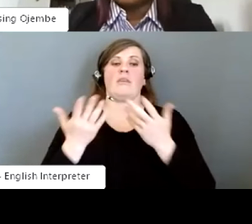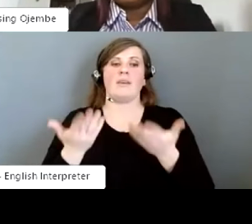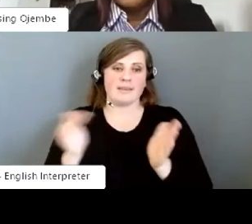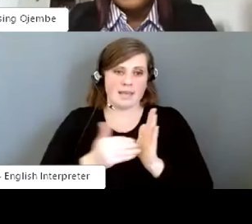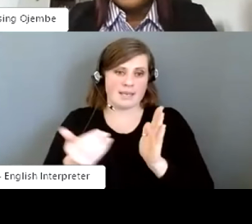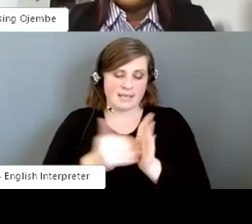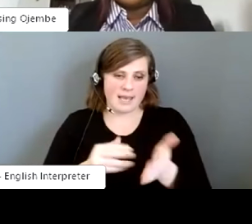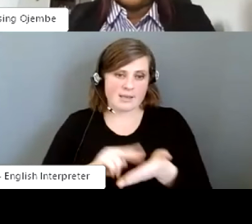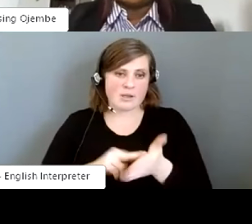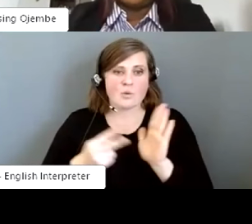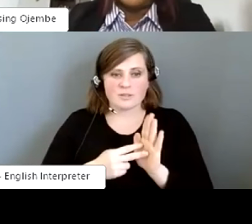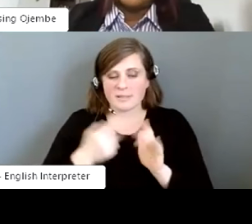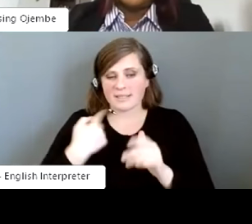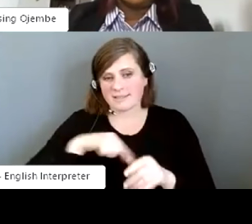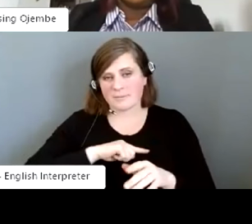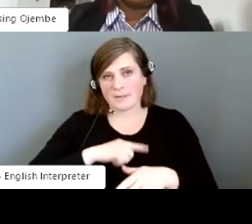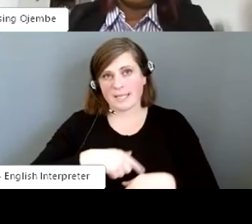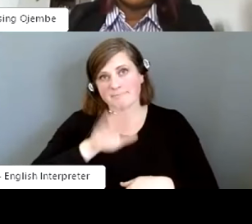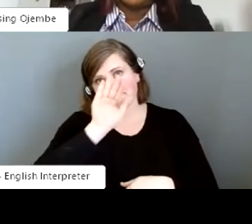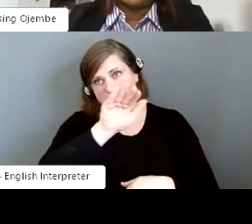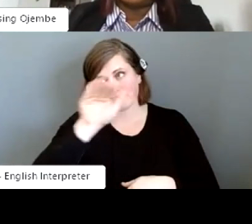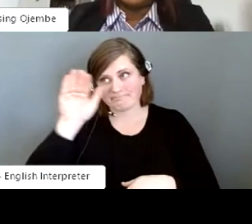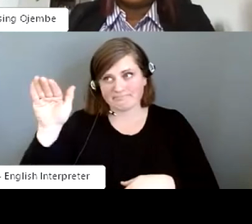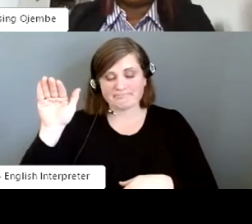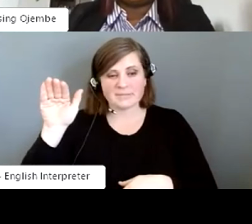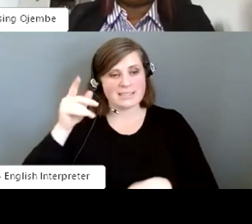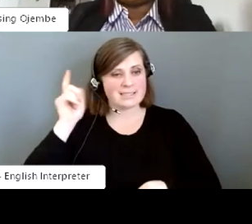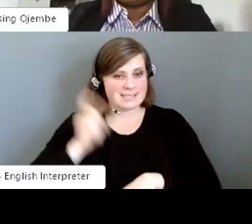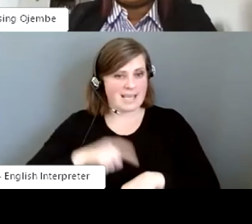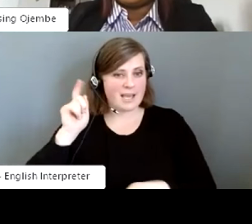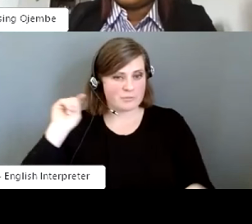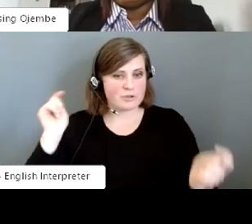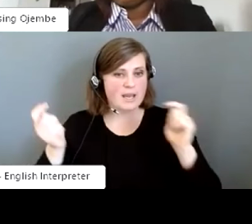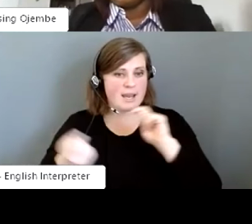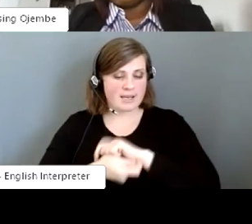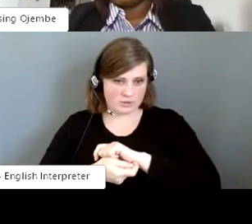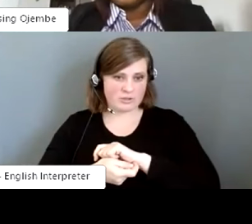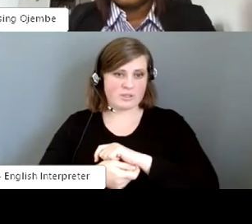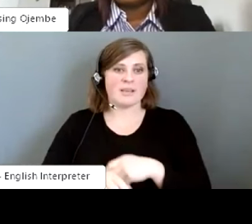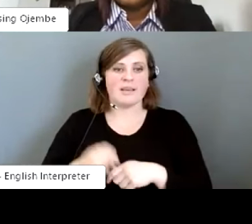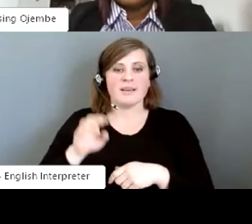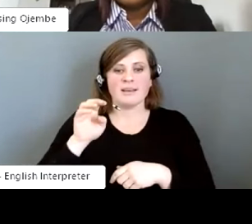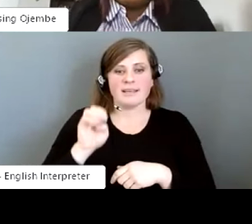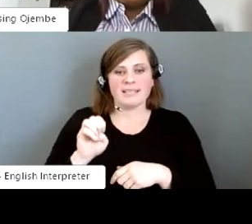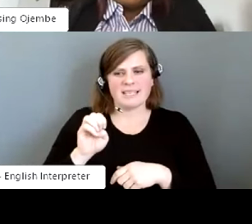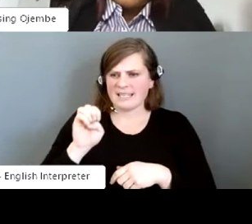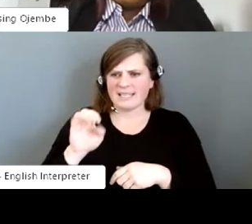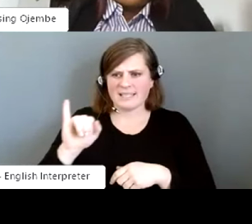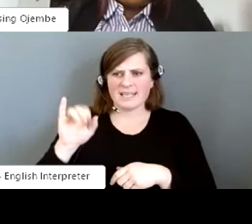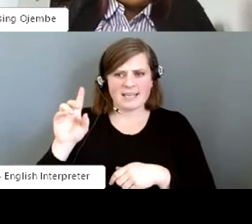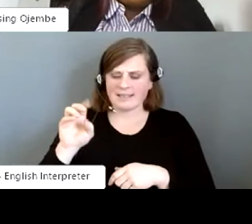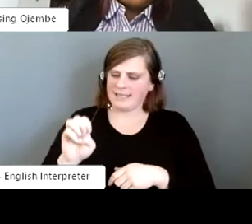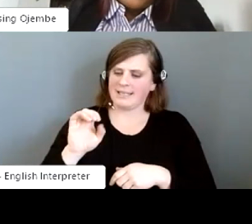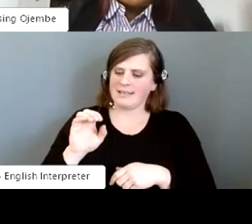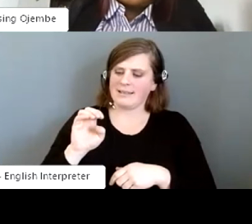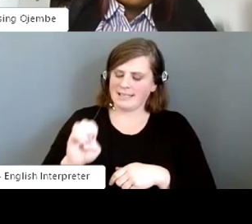us to challenge and draw attention to several resistance to EDI efforts. And these can even be